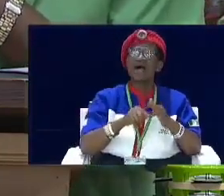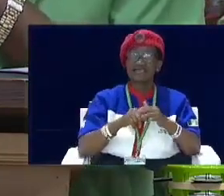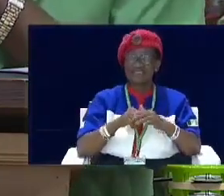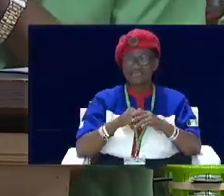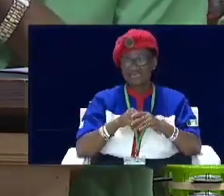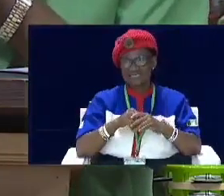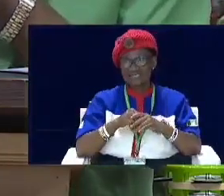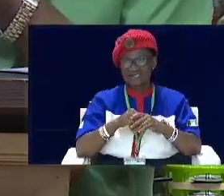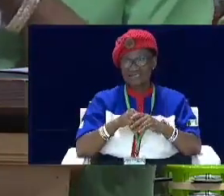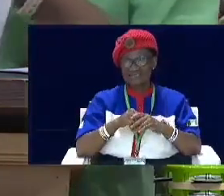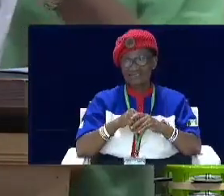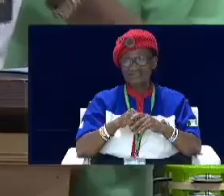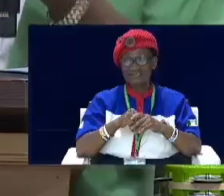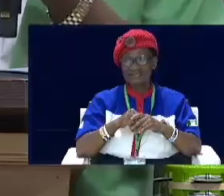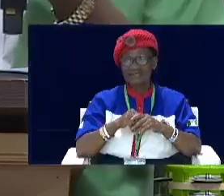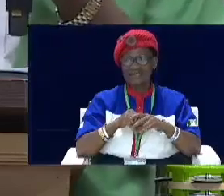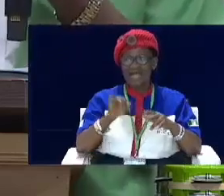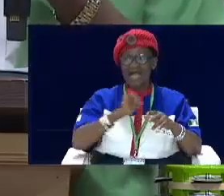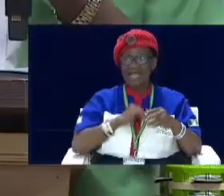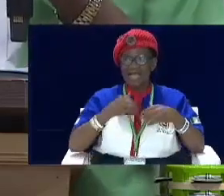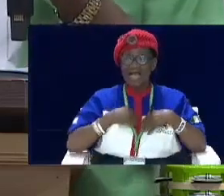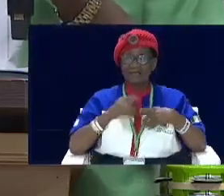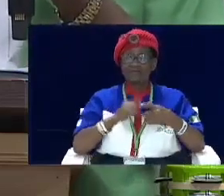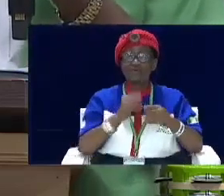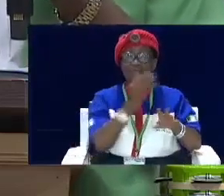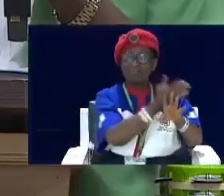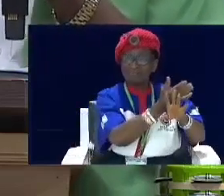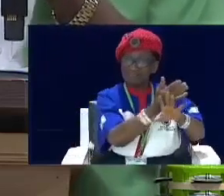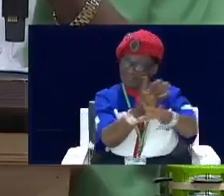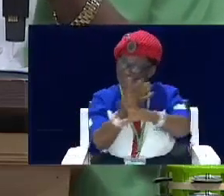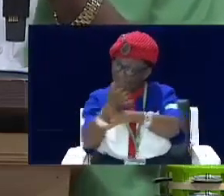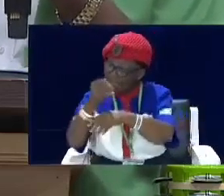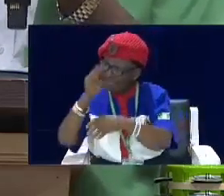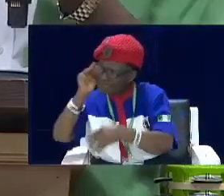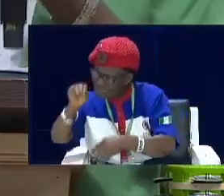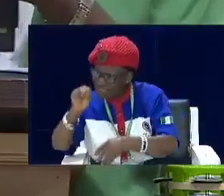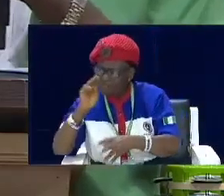gbáko, I had to beg him. Mo wá láti bẹ̀.